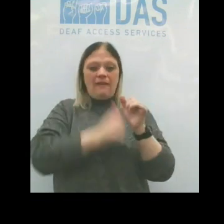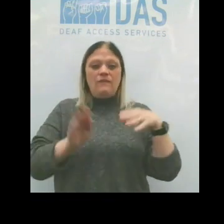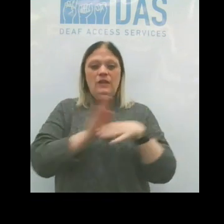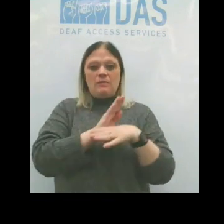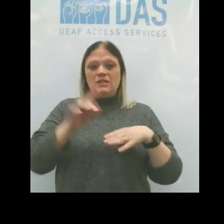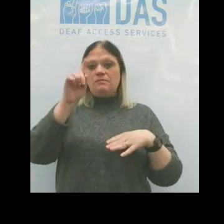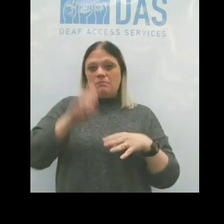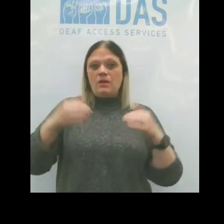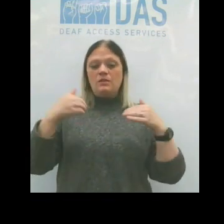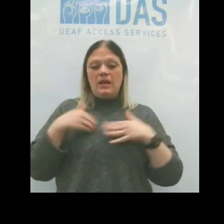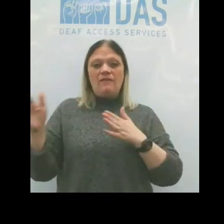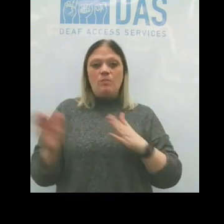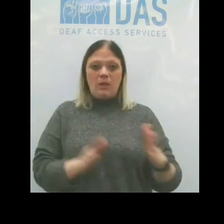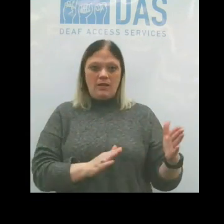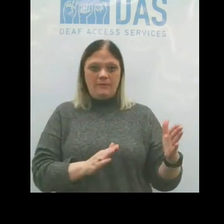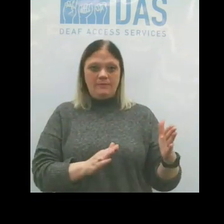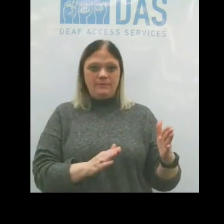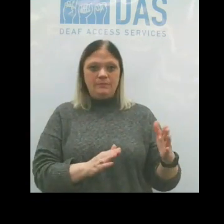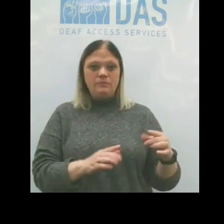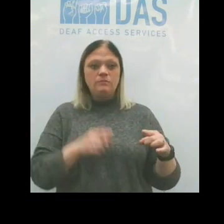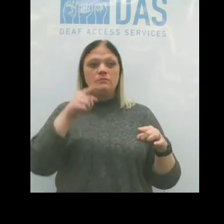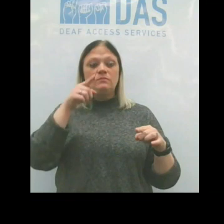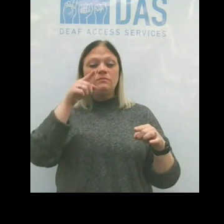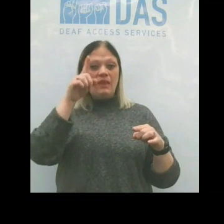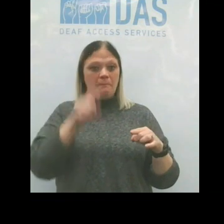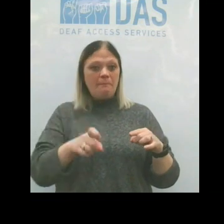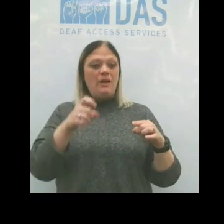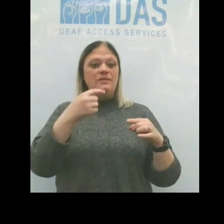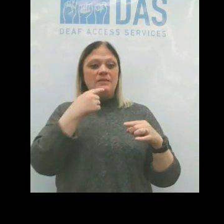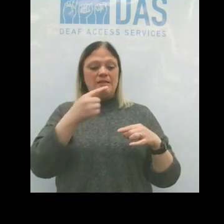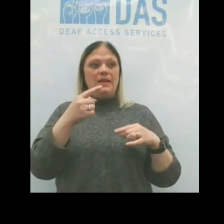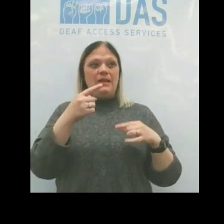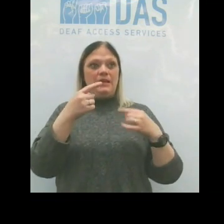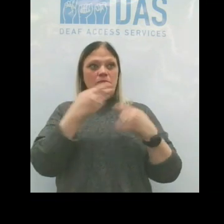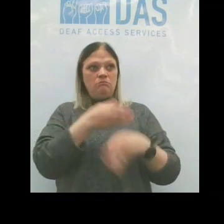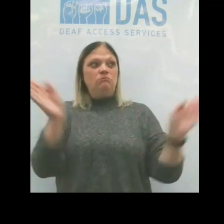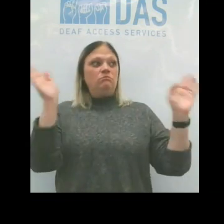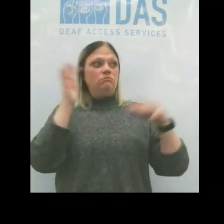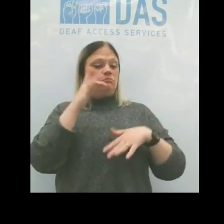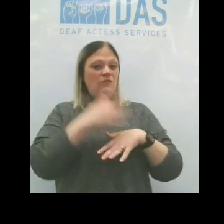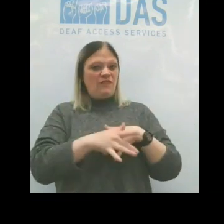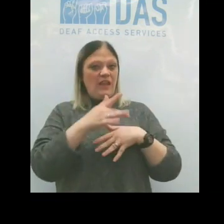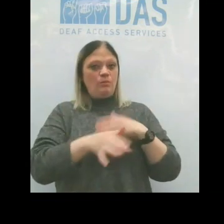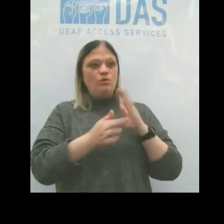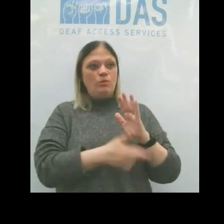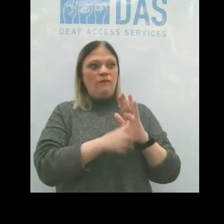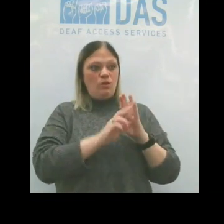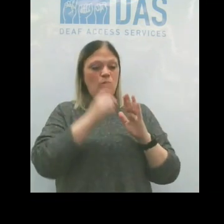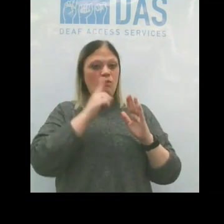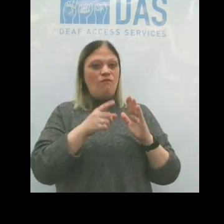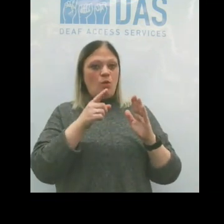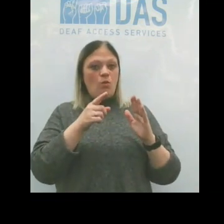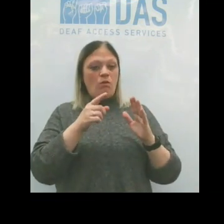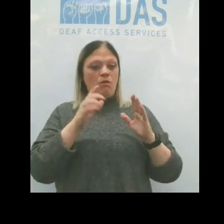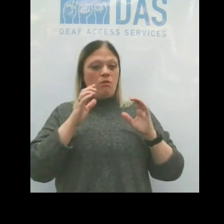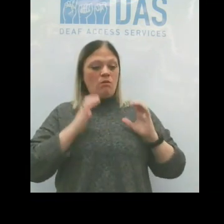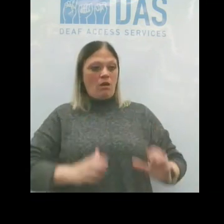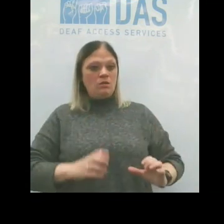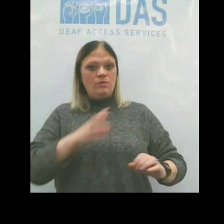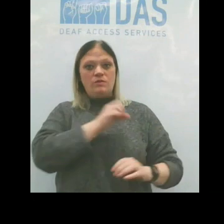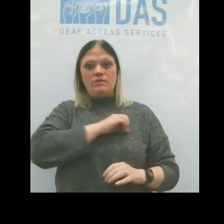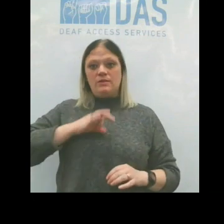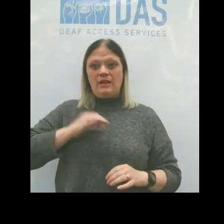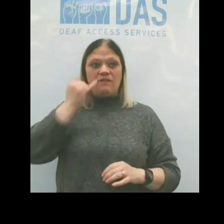a plan. They're going to have to say it's available for review for their employees and their public. If you do not have that plan,